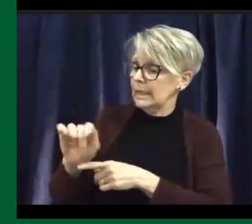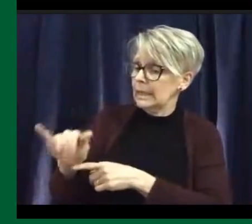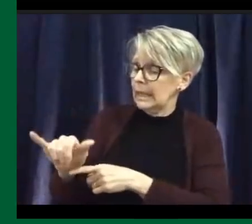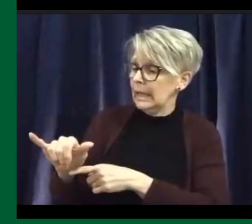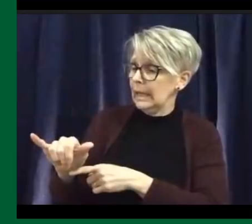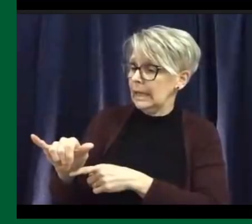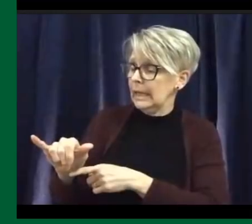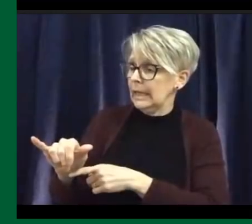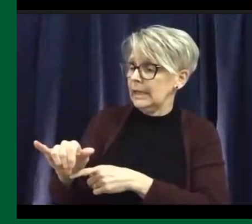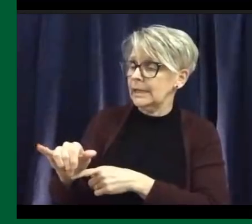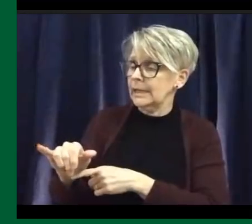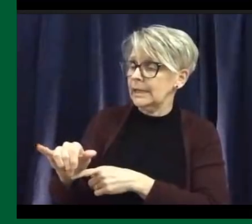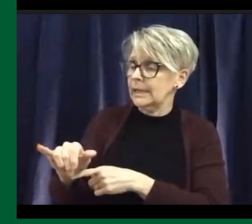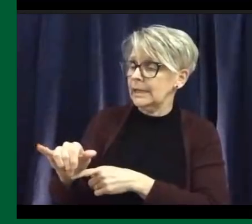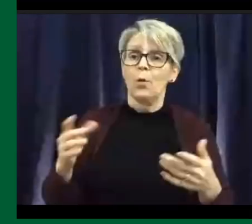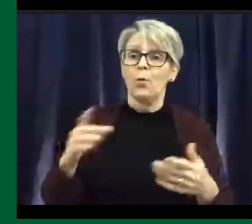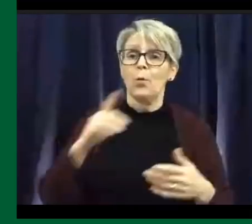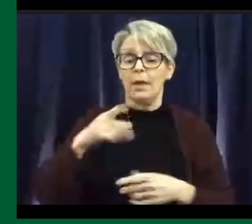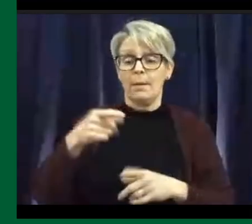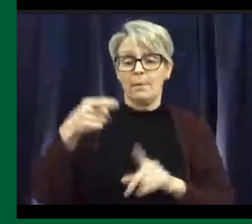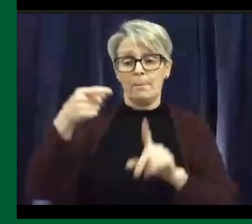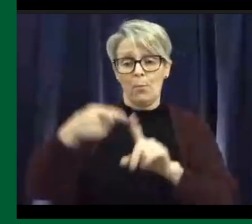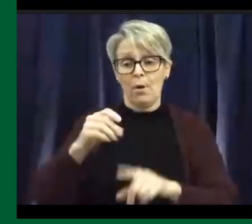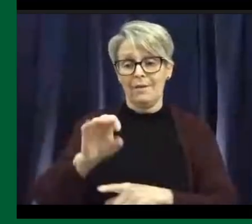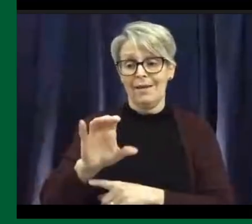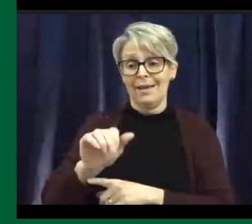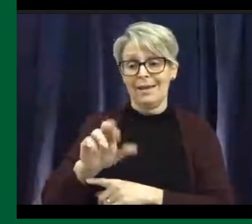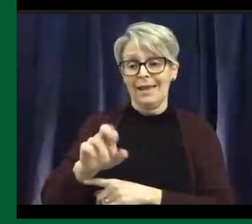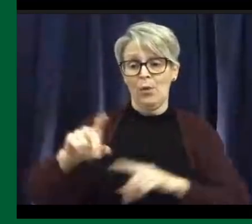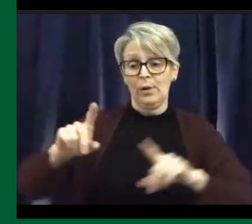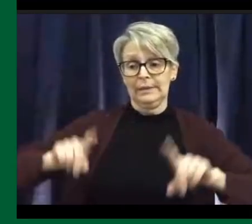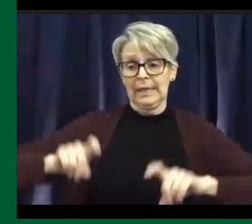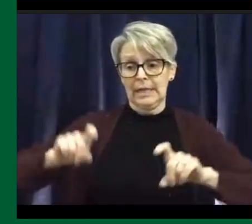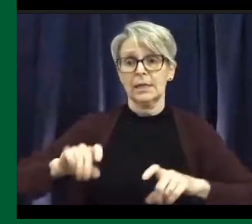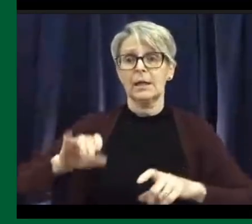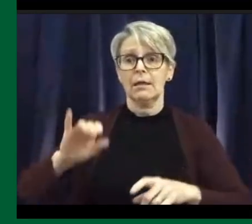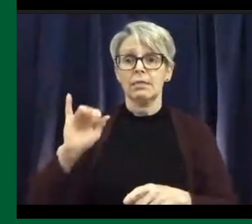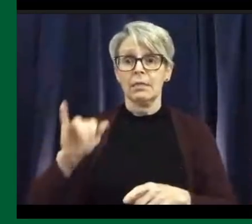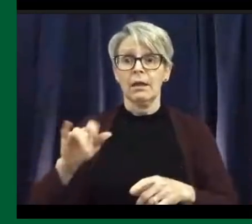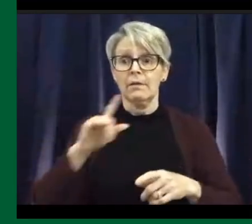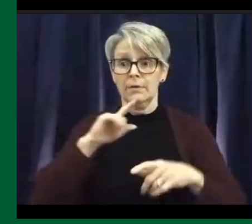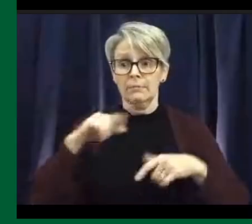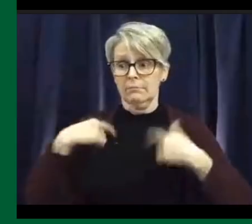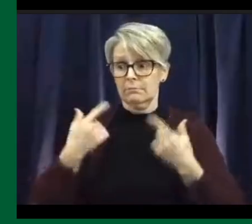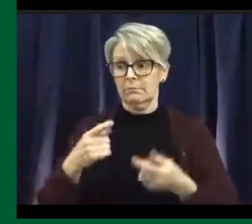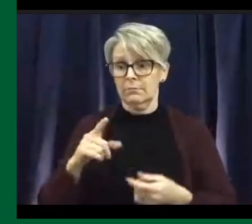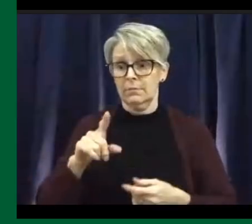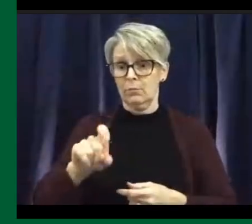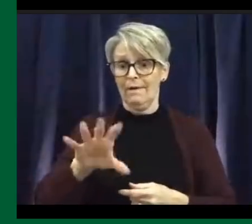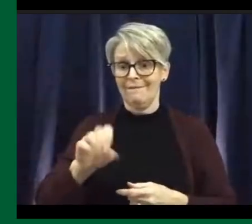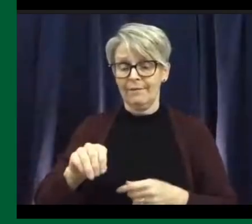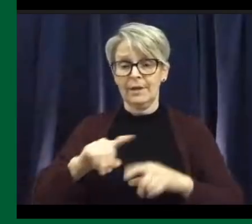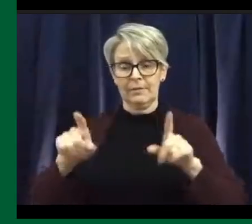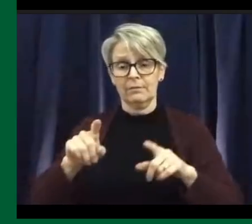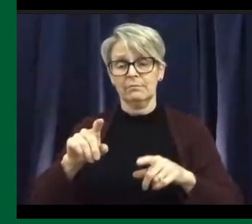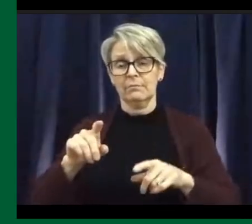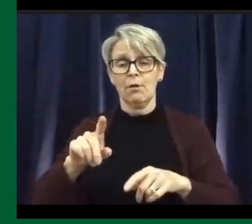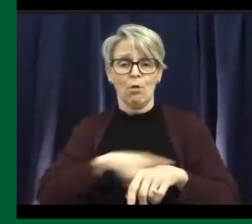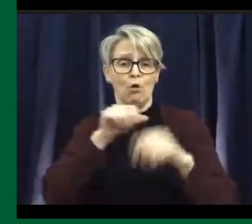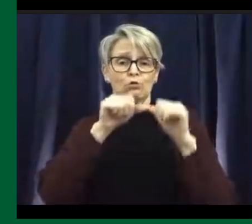the point-of-care testing is being rolled out, has been rolled out to over 150 long-term care facilities, as